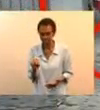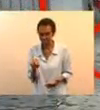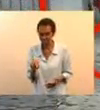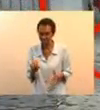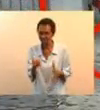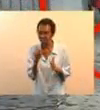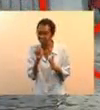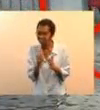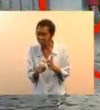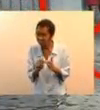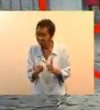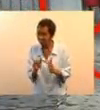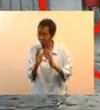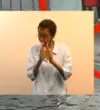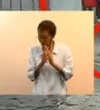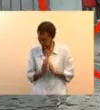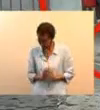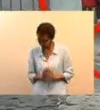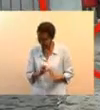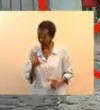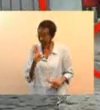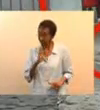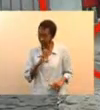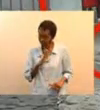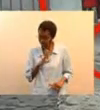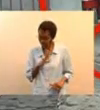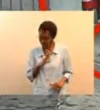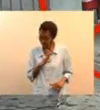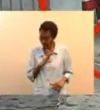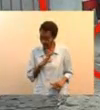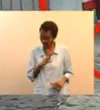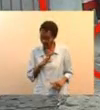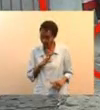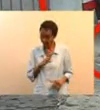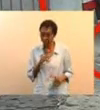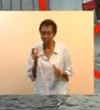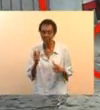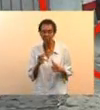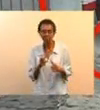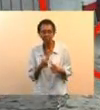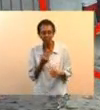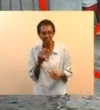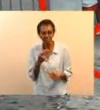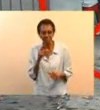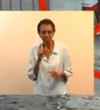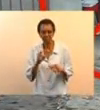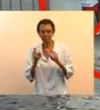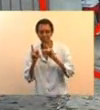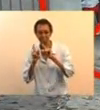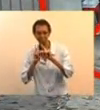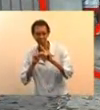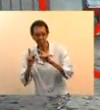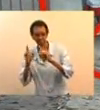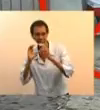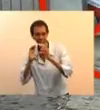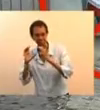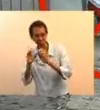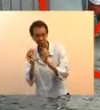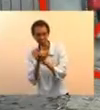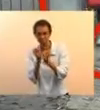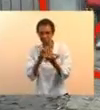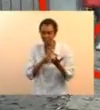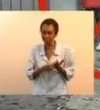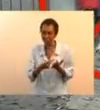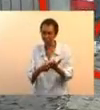mediation session unless they are a necessary part of your case. In any event, you should consult the mediator before